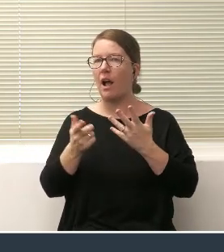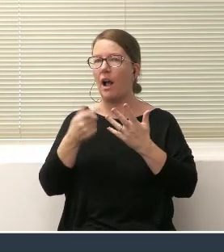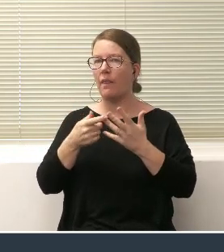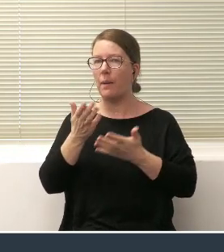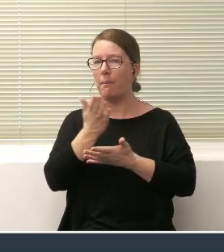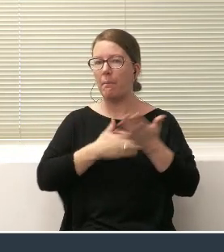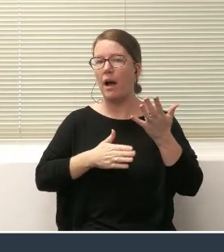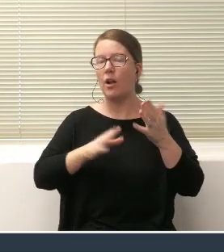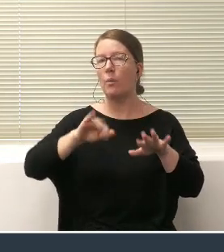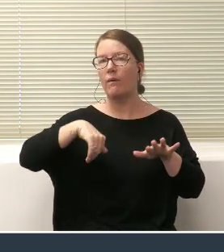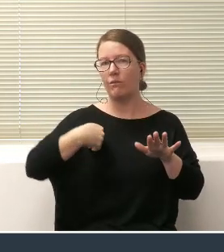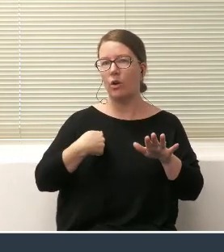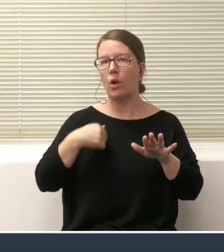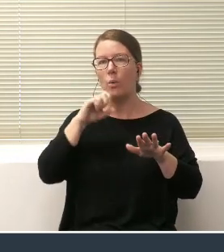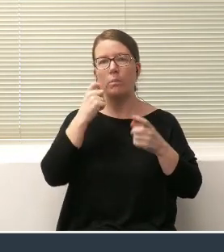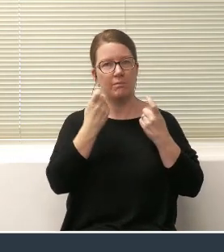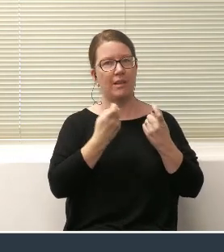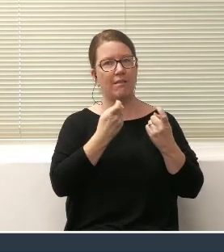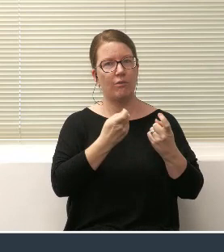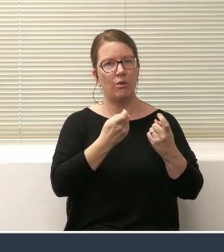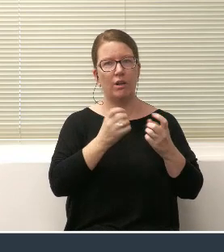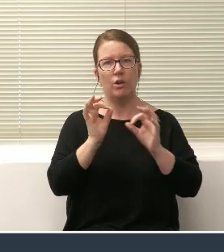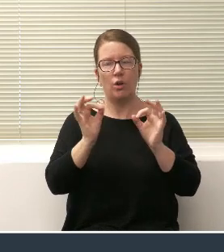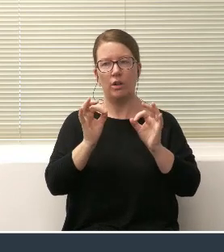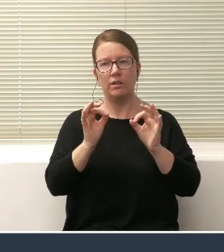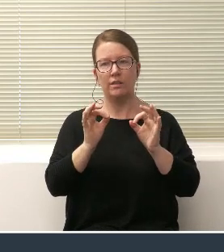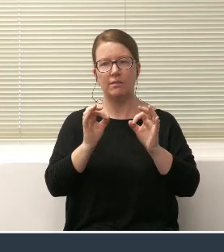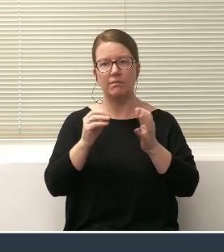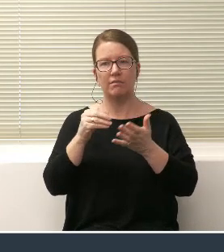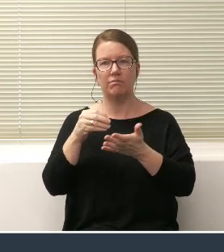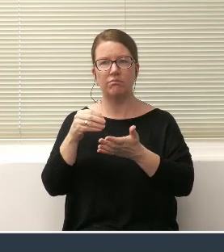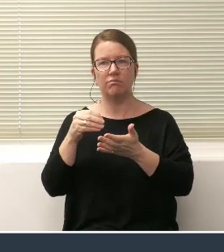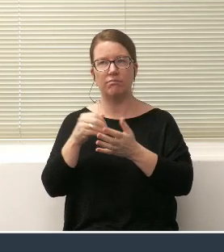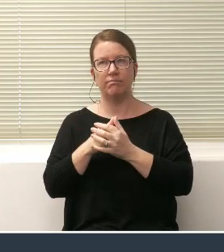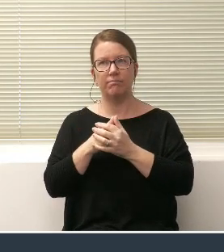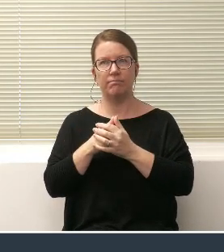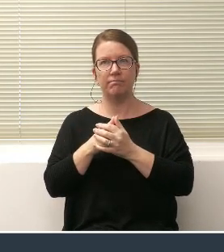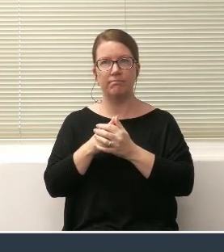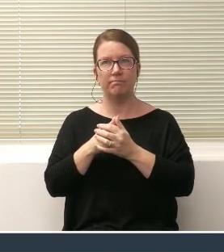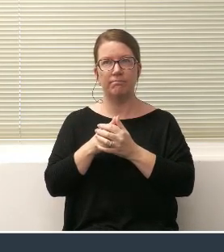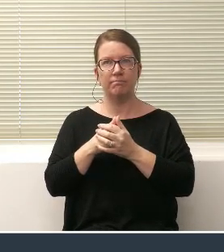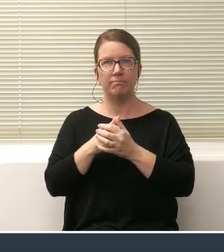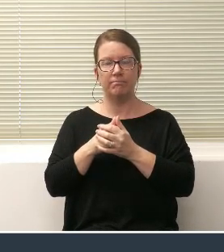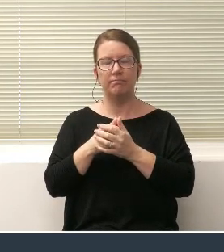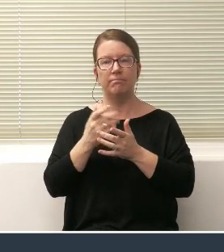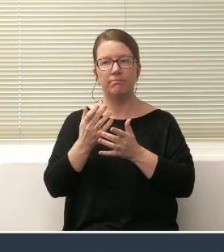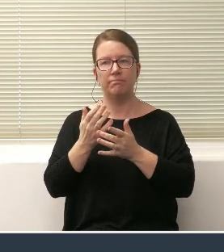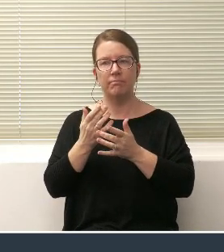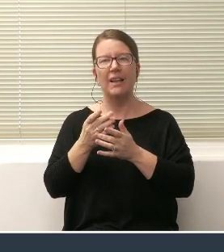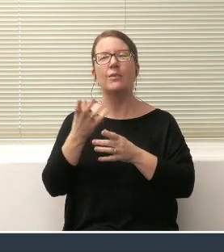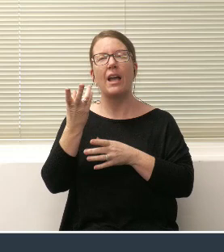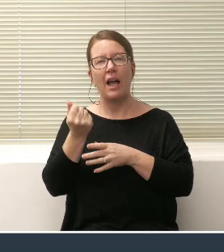It's not that we would divest and then not allow that to fund the... Like there's